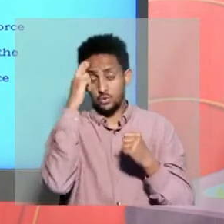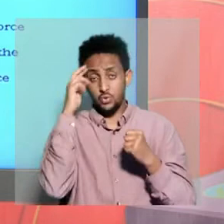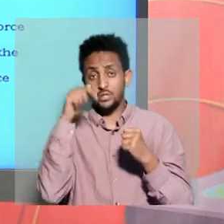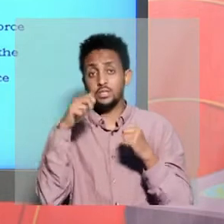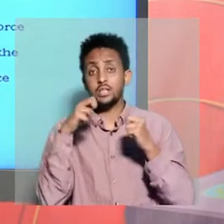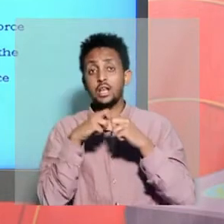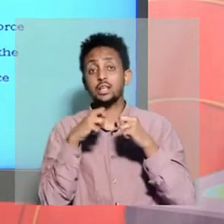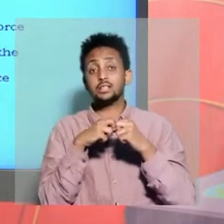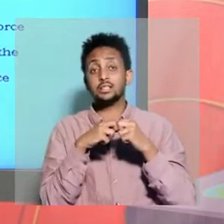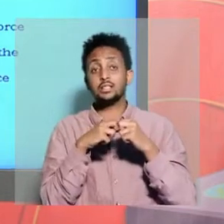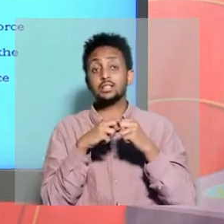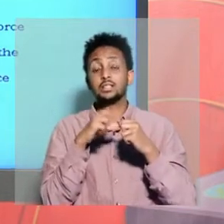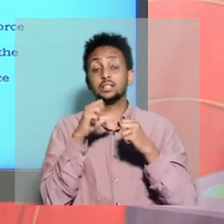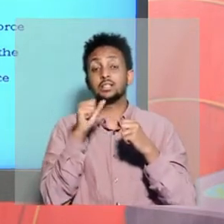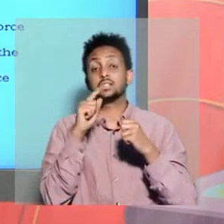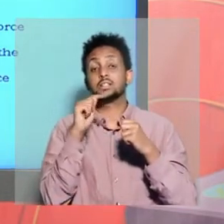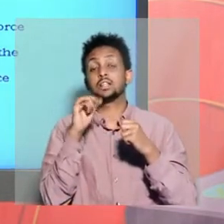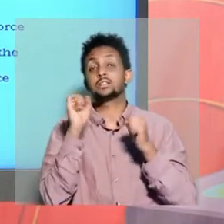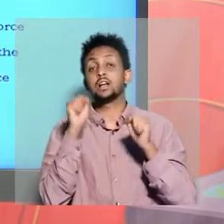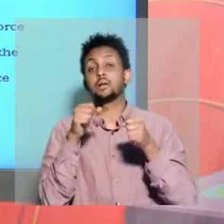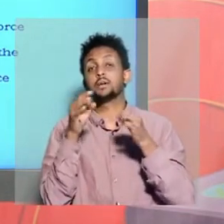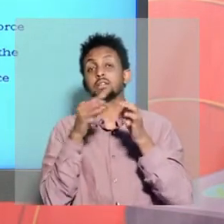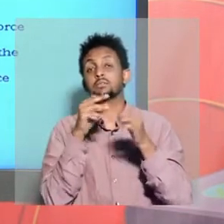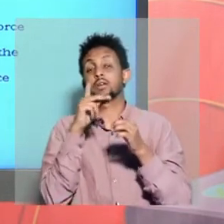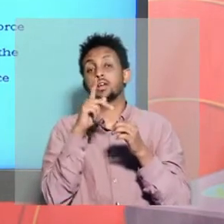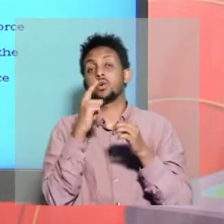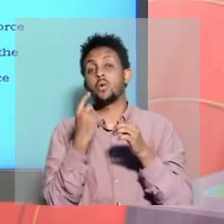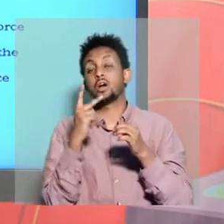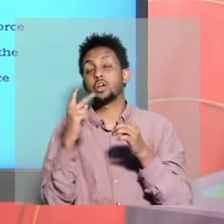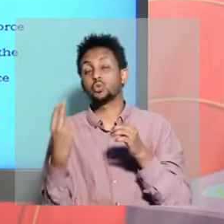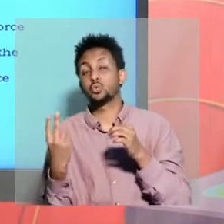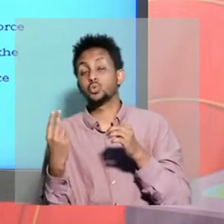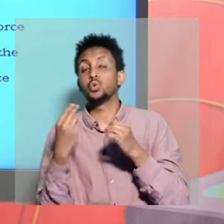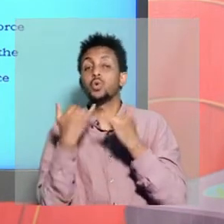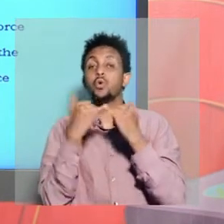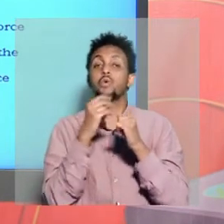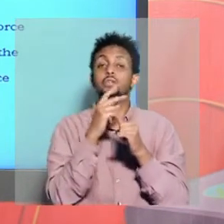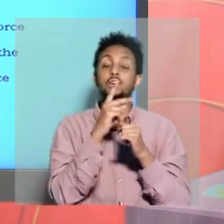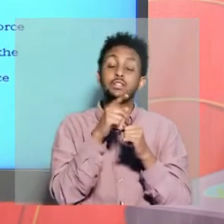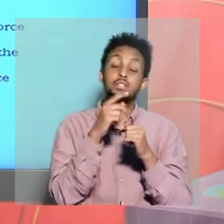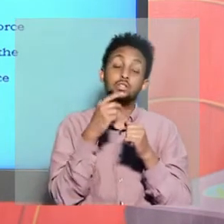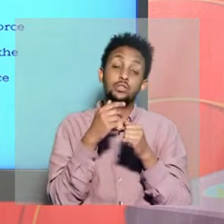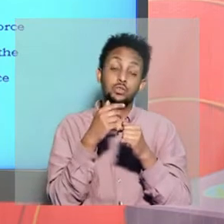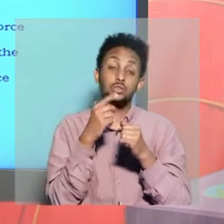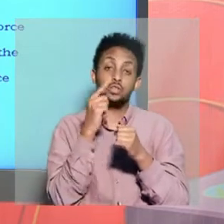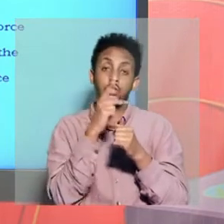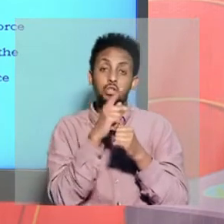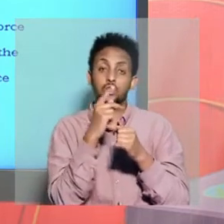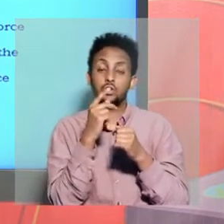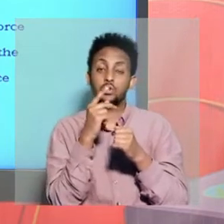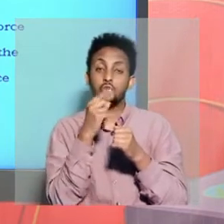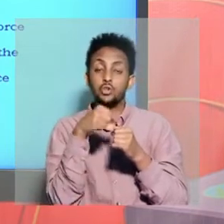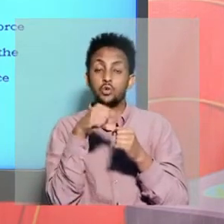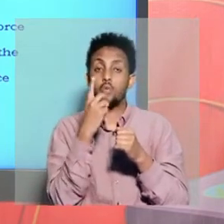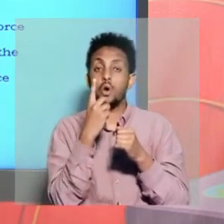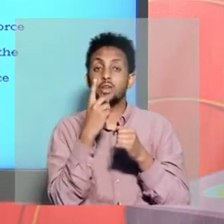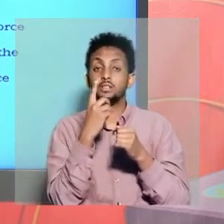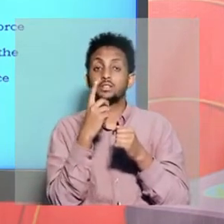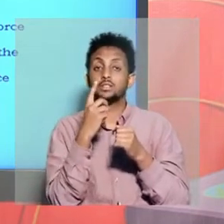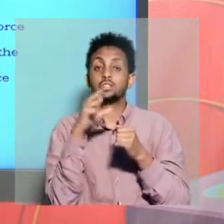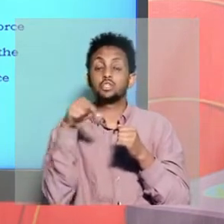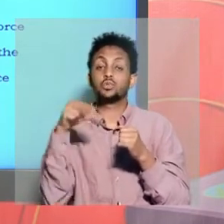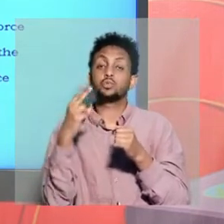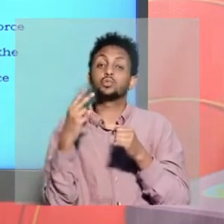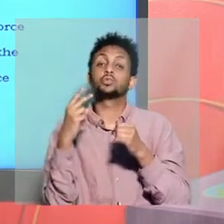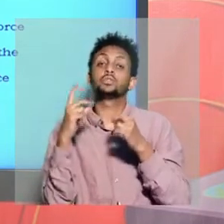the electrostatic force can be expressed as kq1 q2 over r squared. In this case, q1 is the main charge q, q2